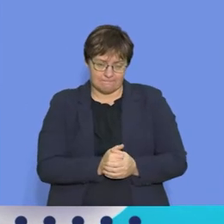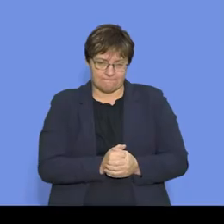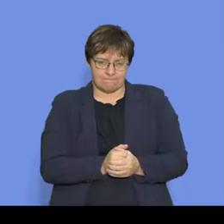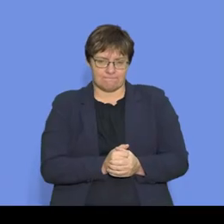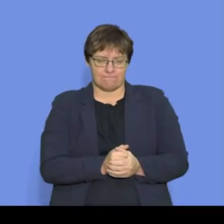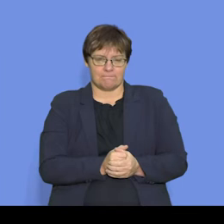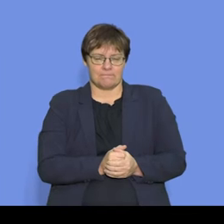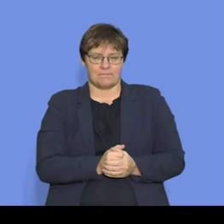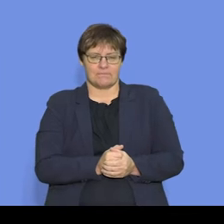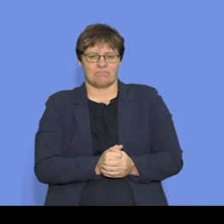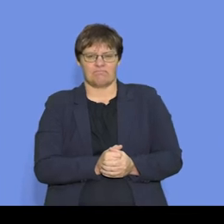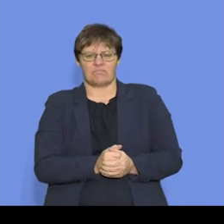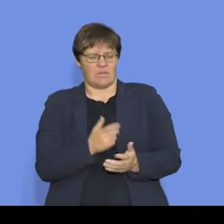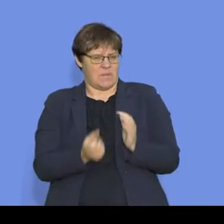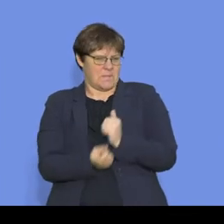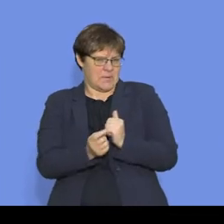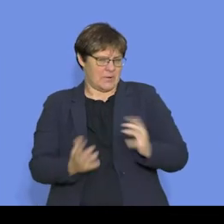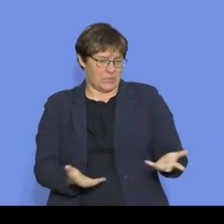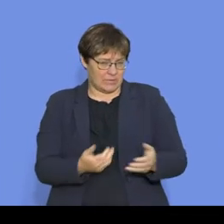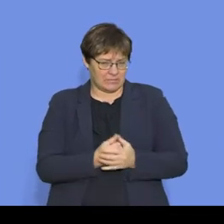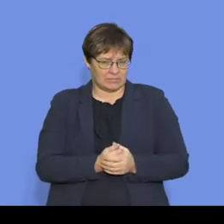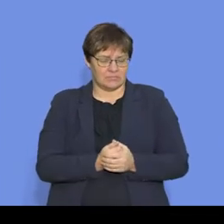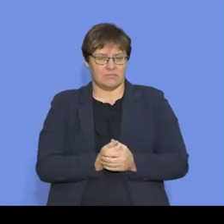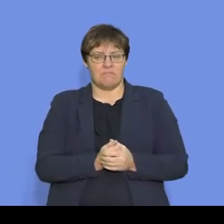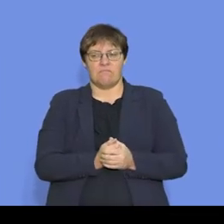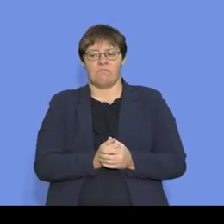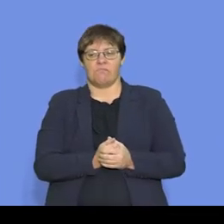events. Okay, how would this work?